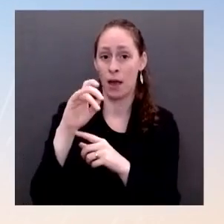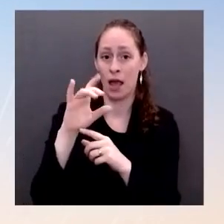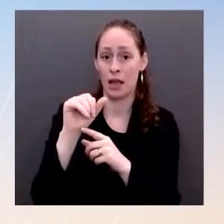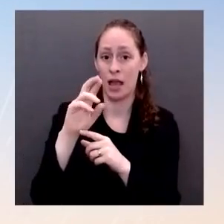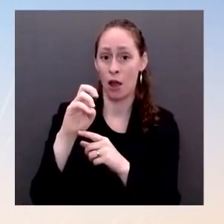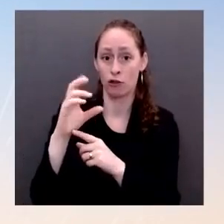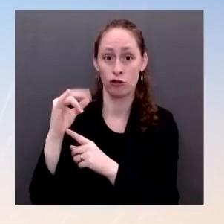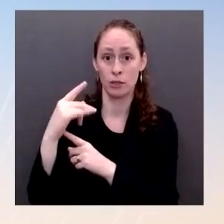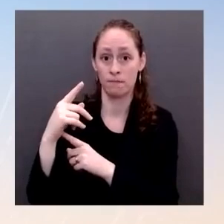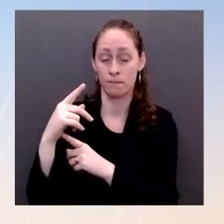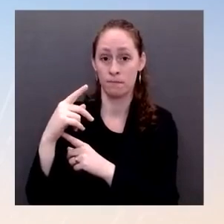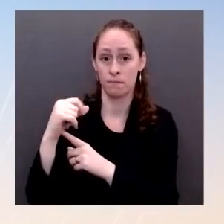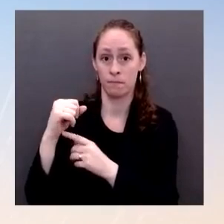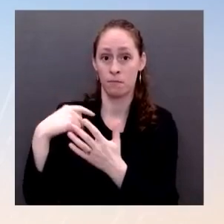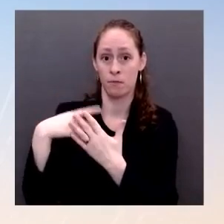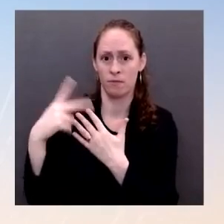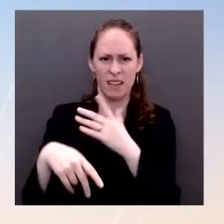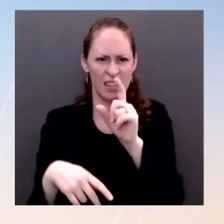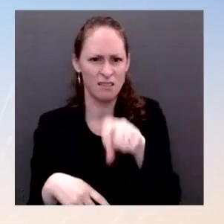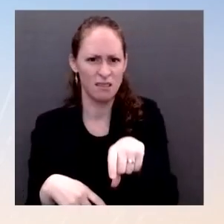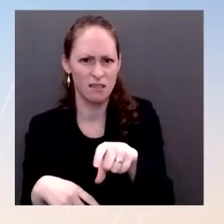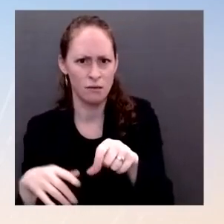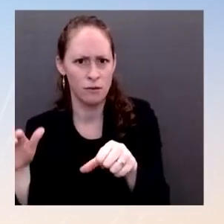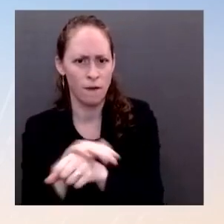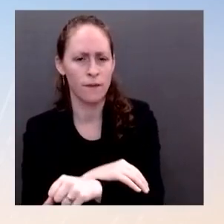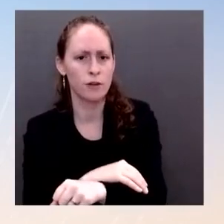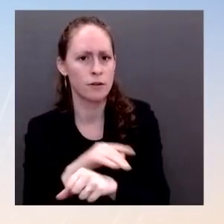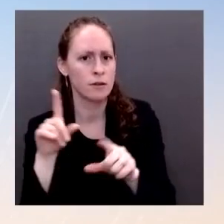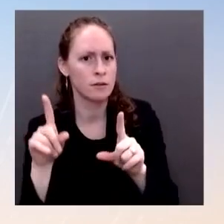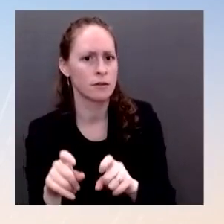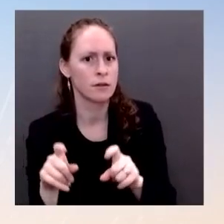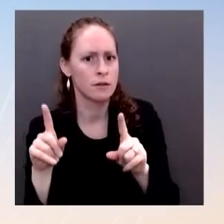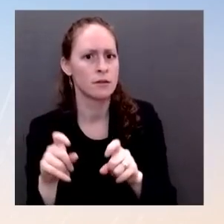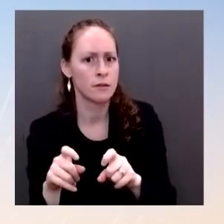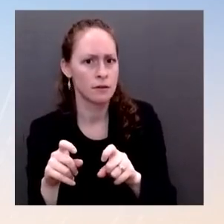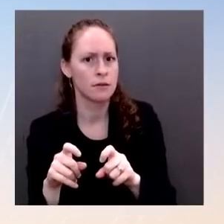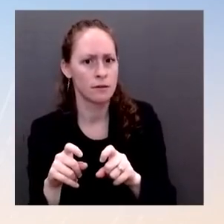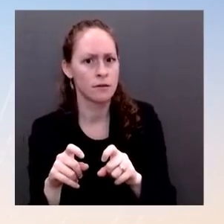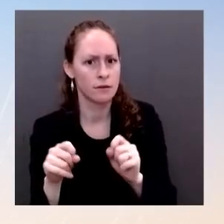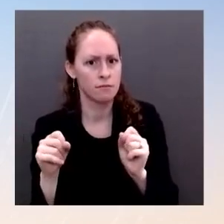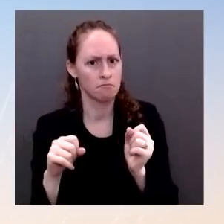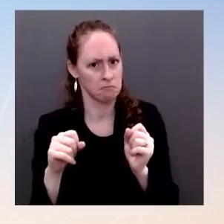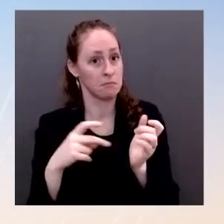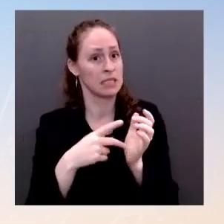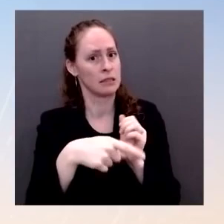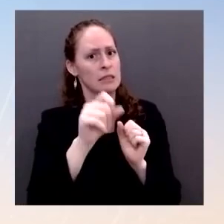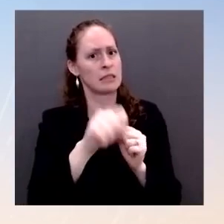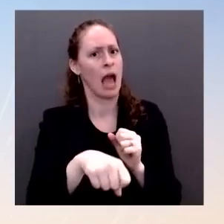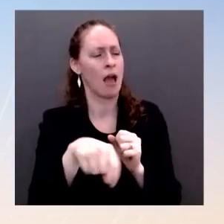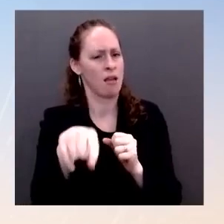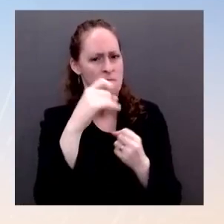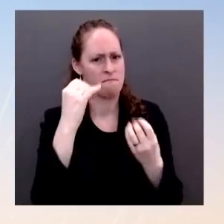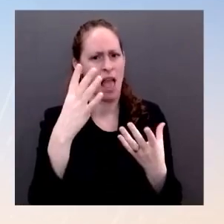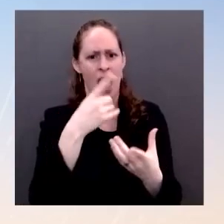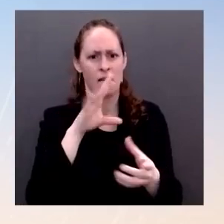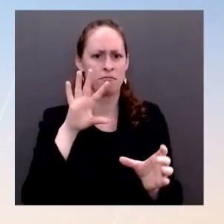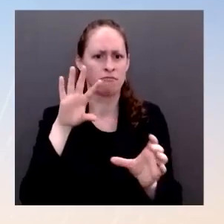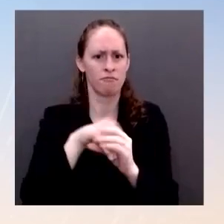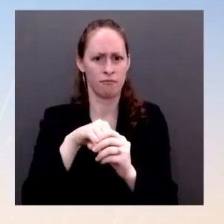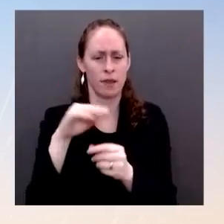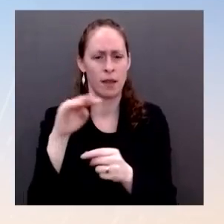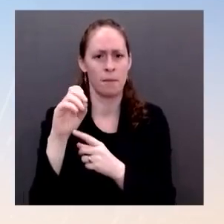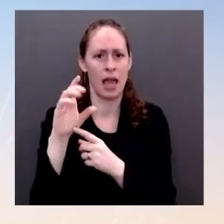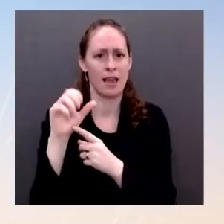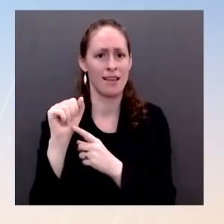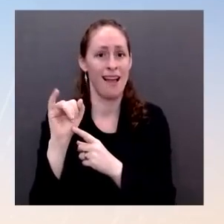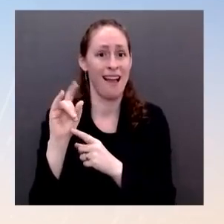rules. There are a lot of people who are eligible for Medicaid out there, just to be clear, and CHIPS program. And people who are covered by original